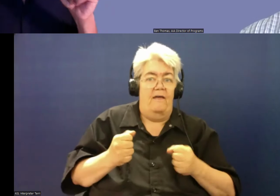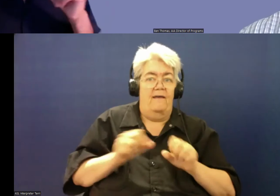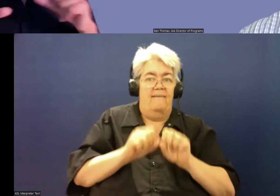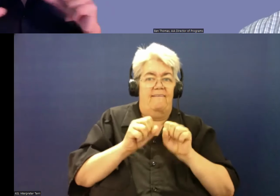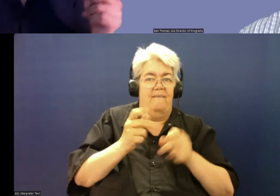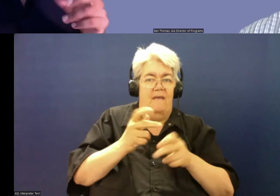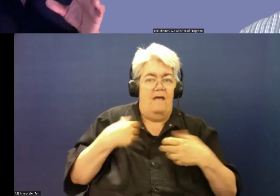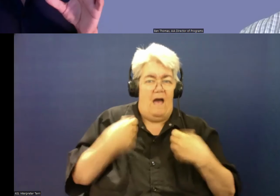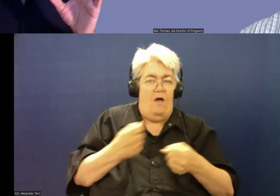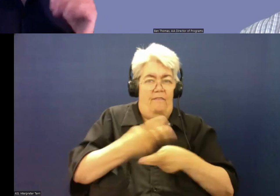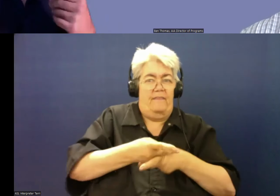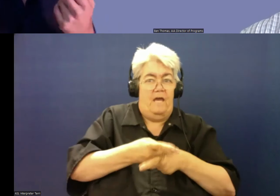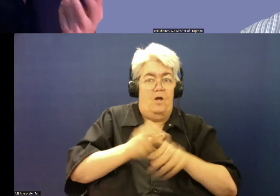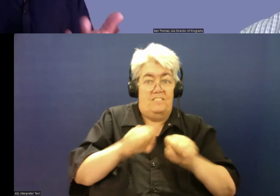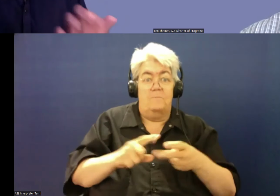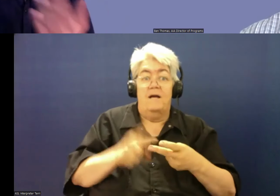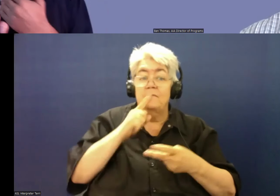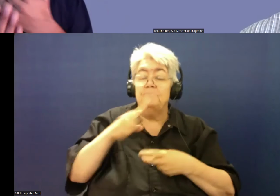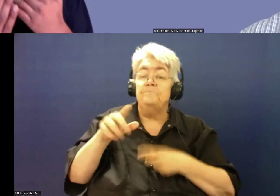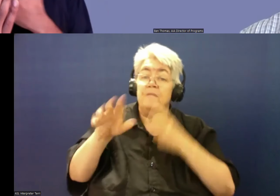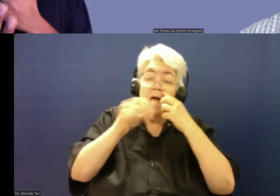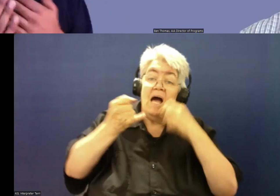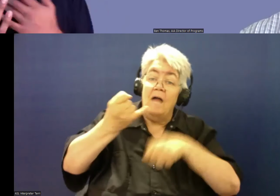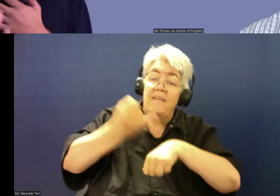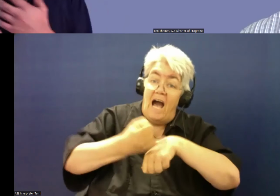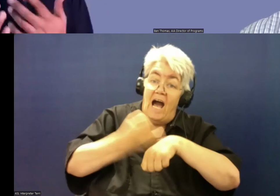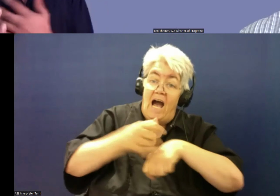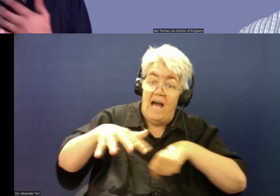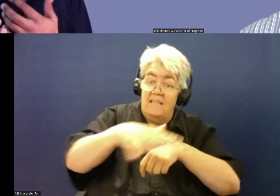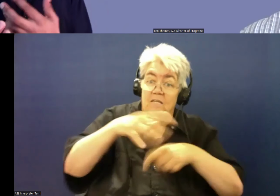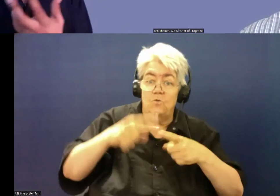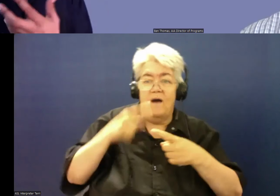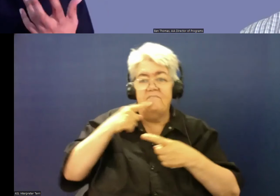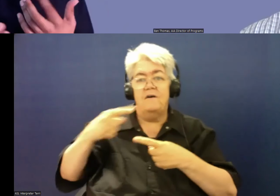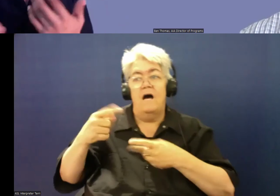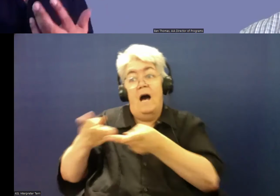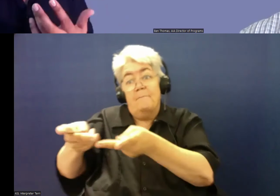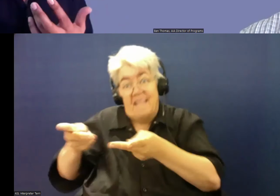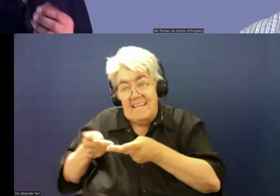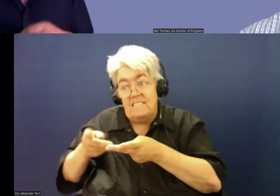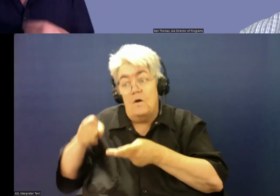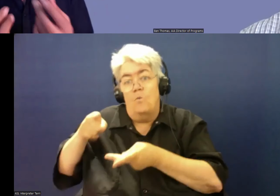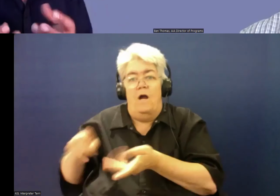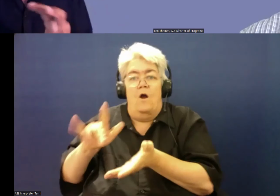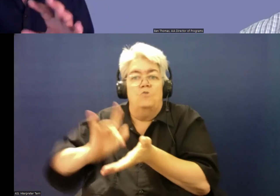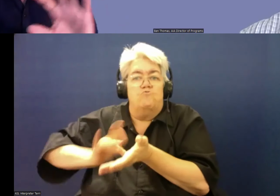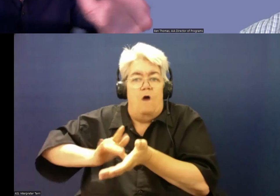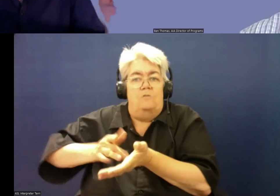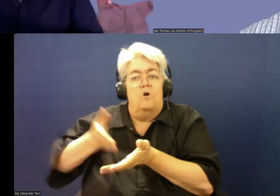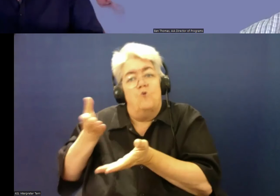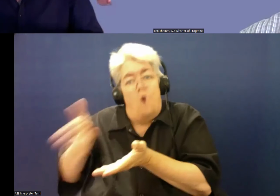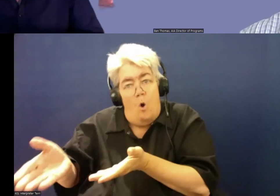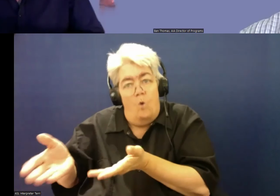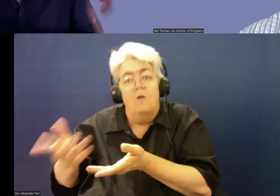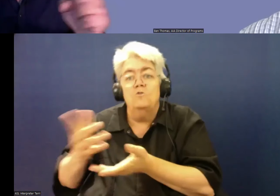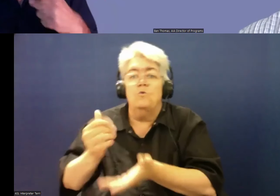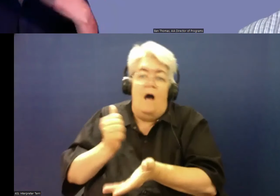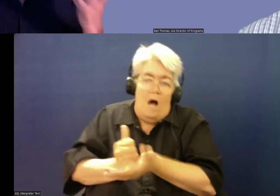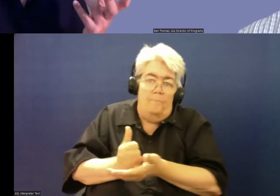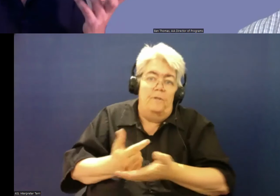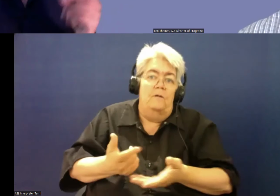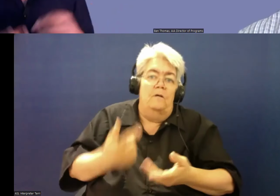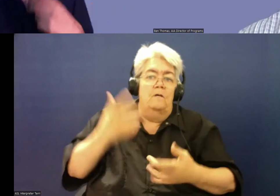around the island sort of serve as your first line of, of, of health provision. You go to a pharmacy, you, you speak to